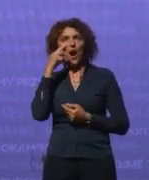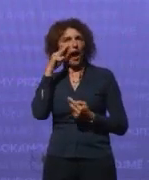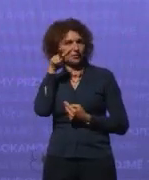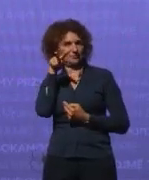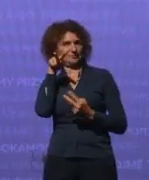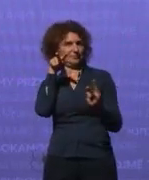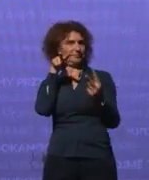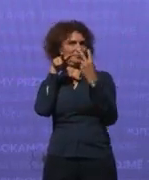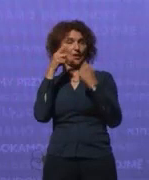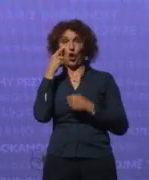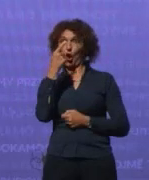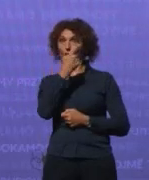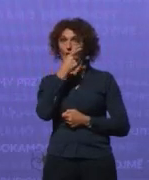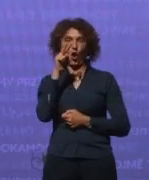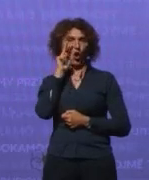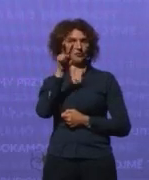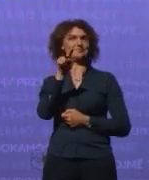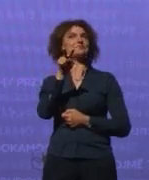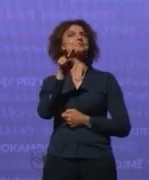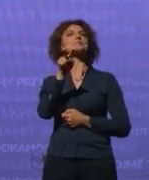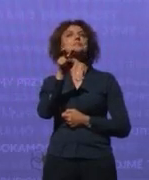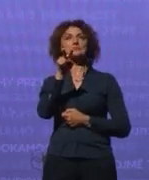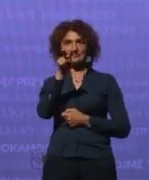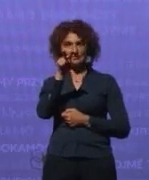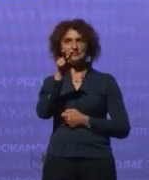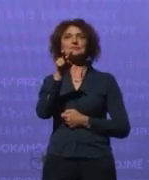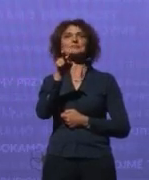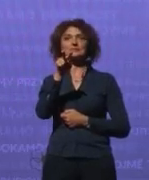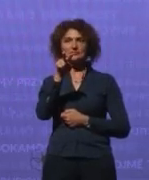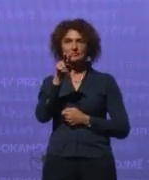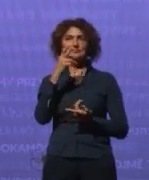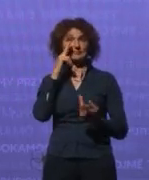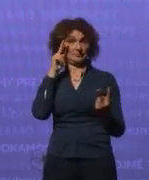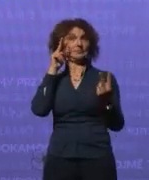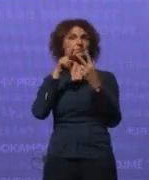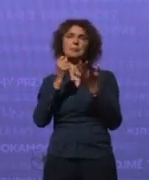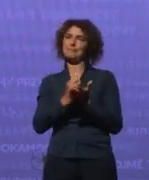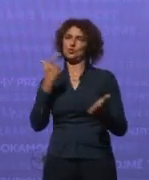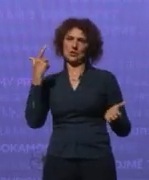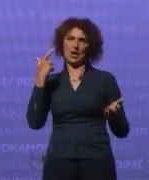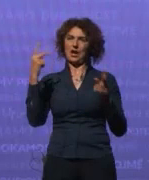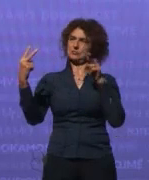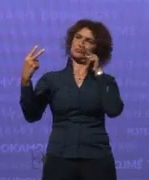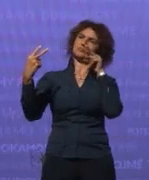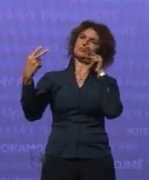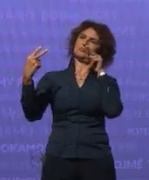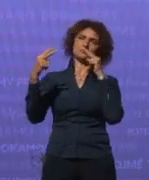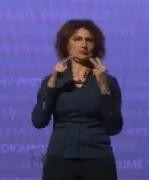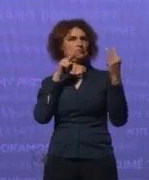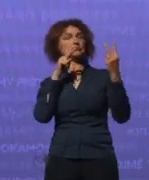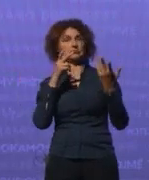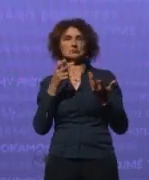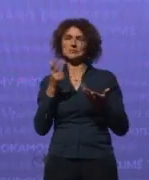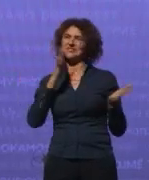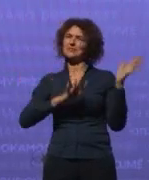Looking into the eyes of the other person is extremely important. It has a lot of information and carries communicative